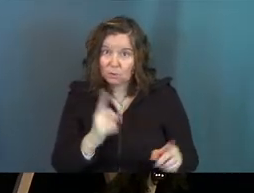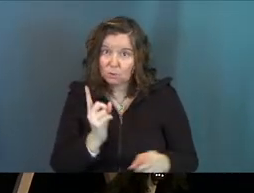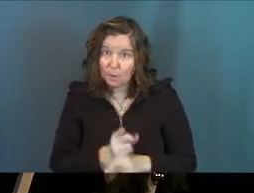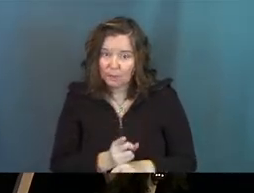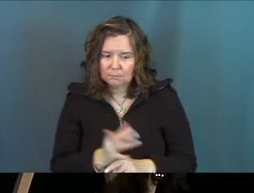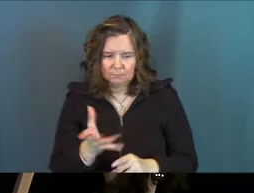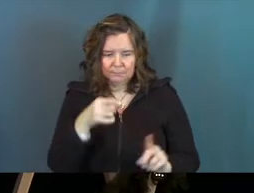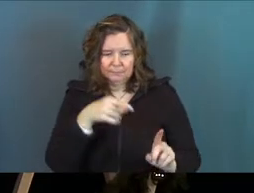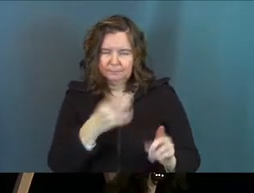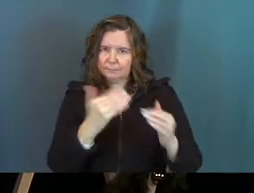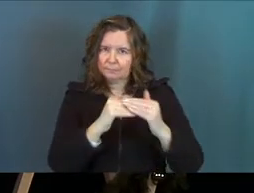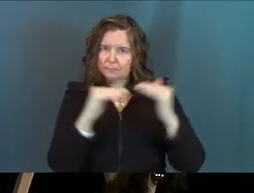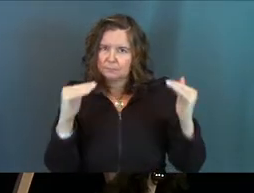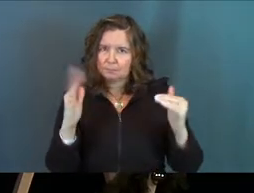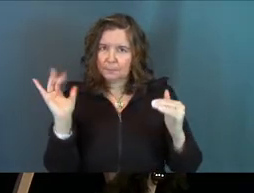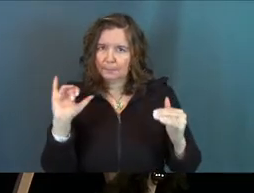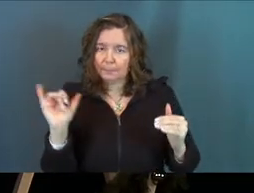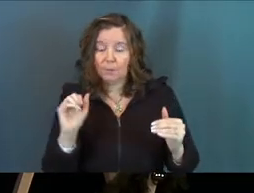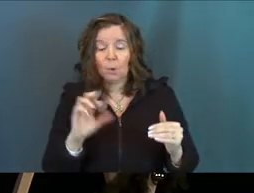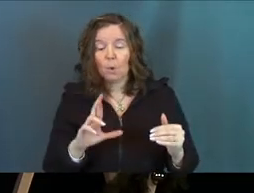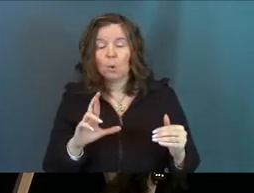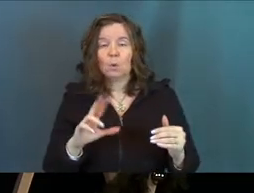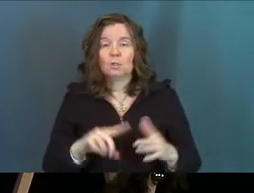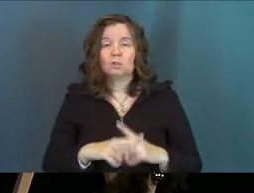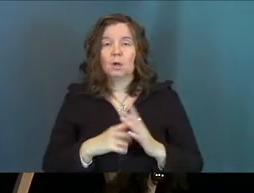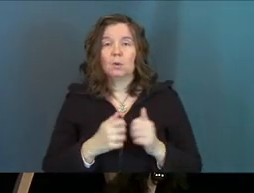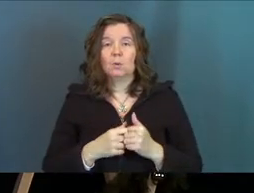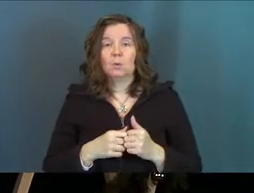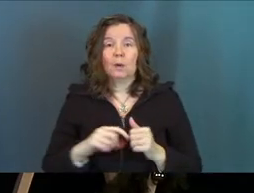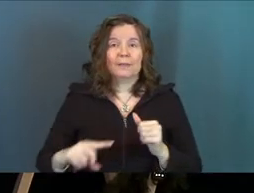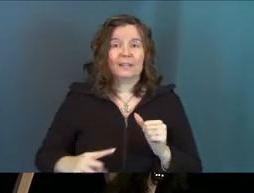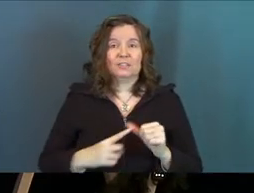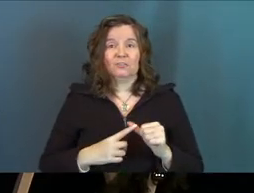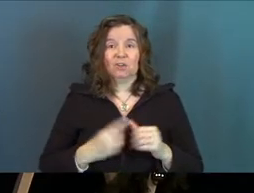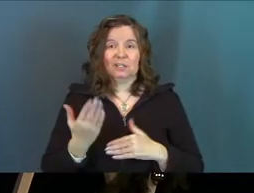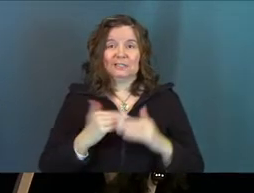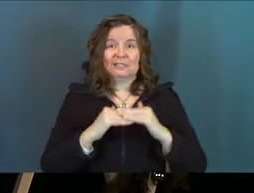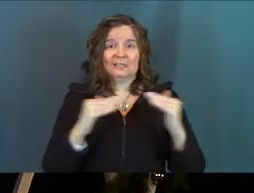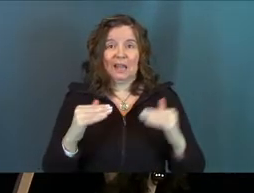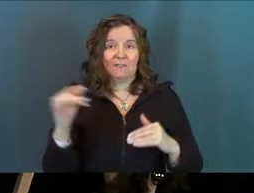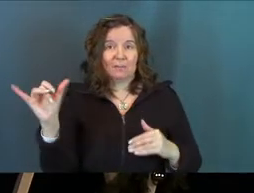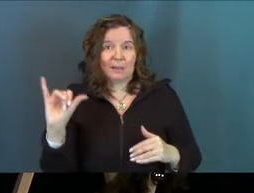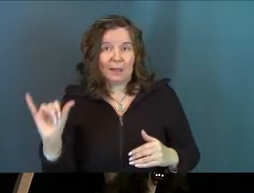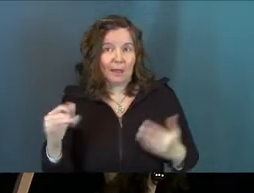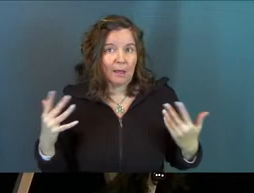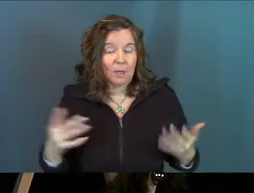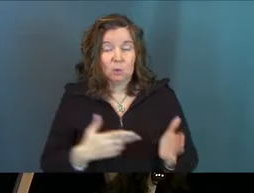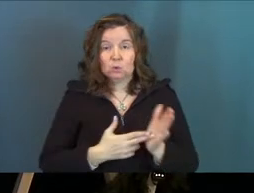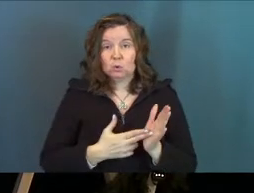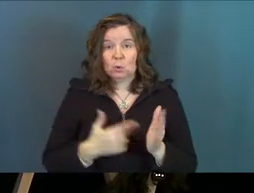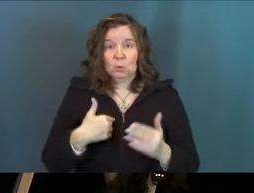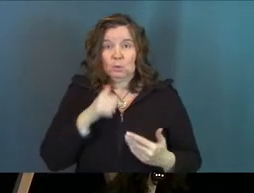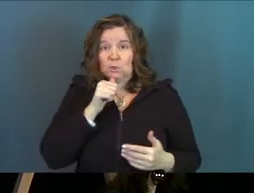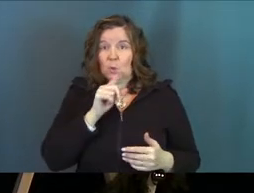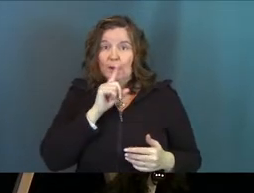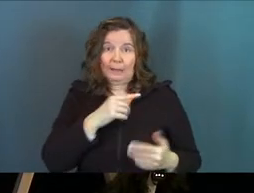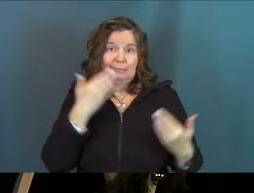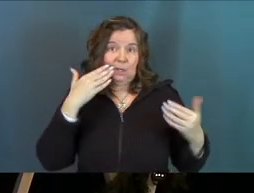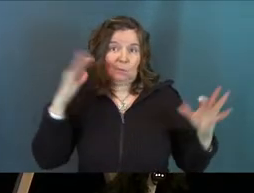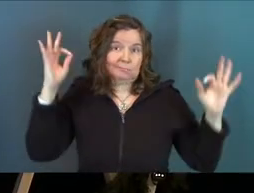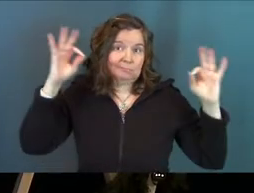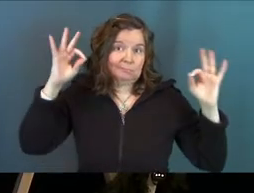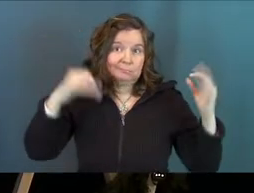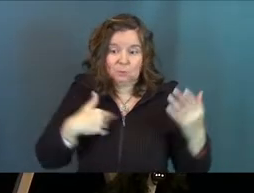right? Like, what is heaven going to be like? Or at least let's start off with, what is this first heaven going to be like? The truth is, we don't absolutely